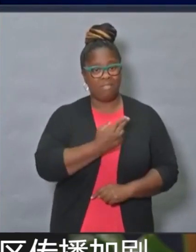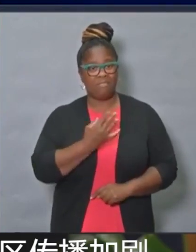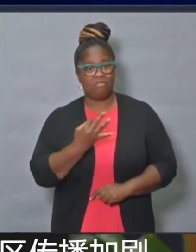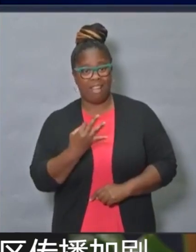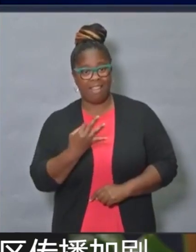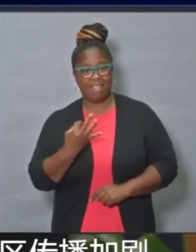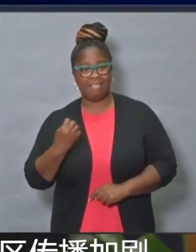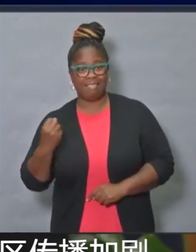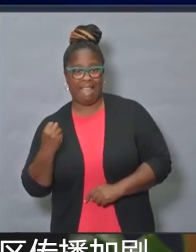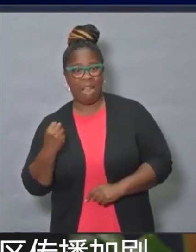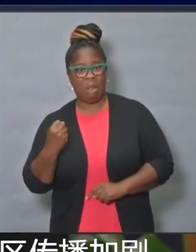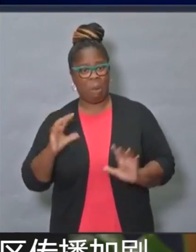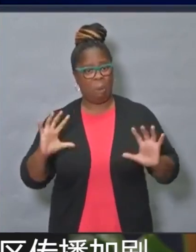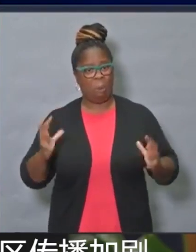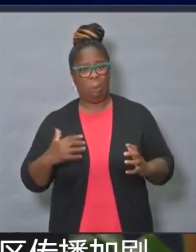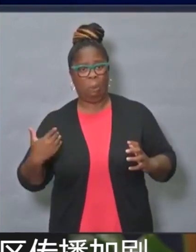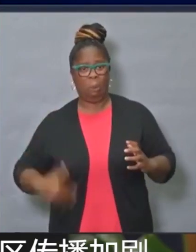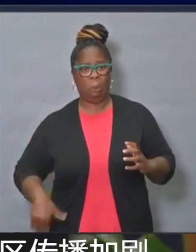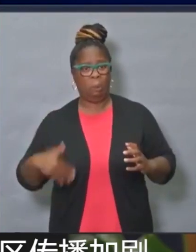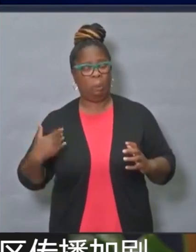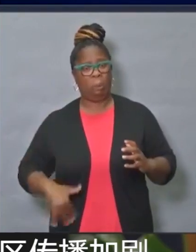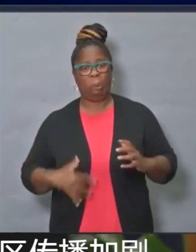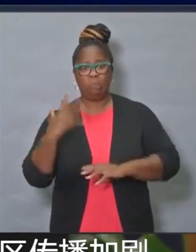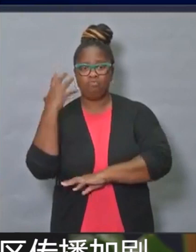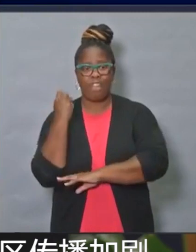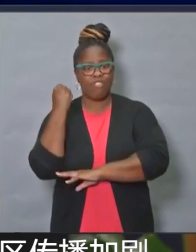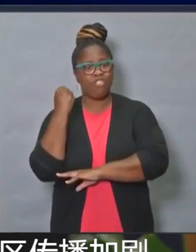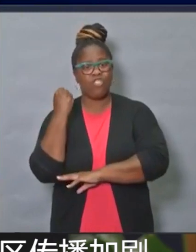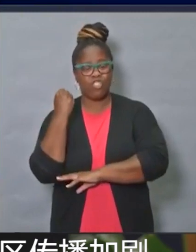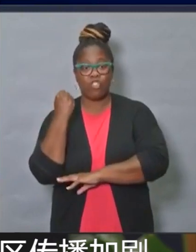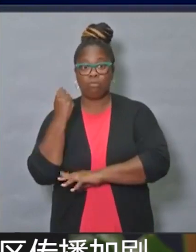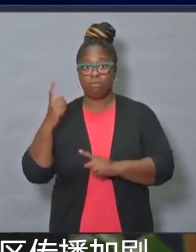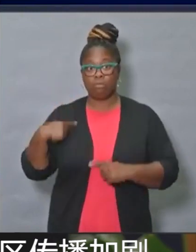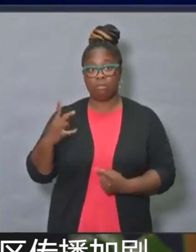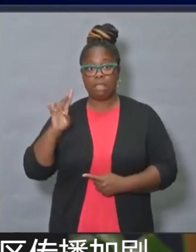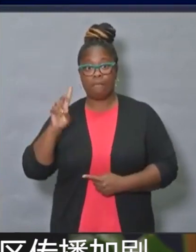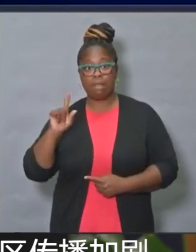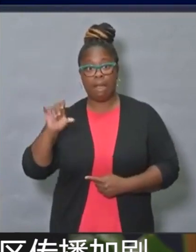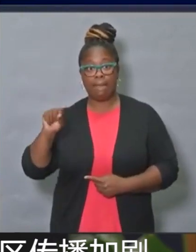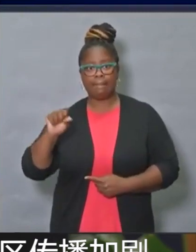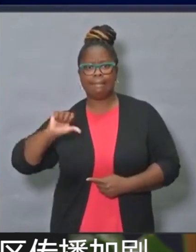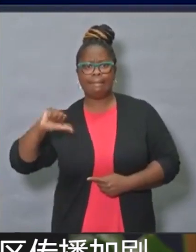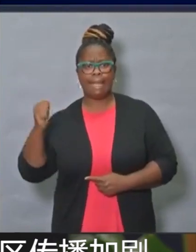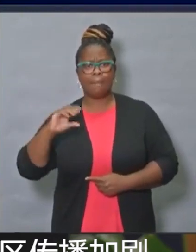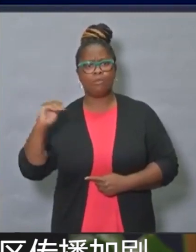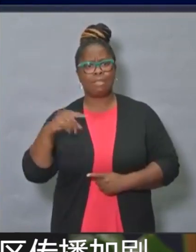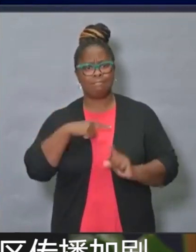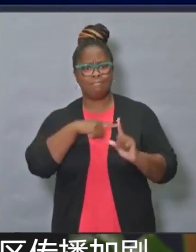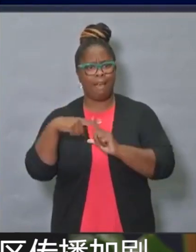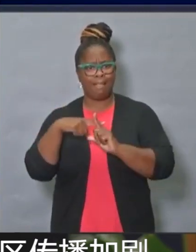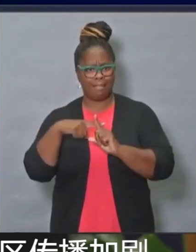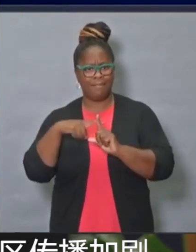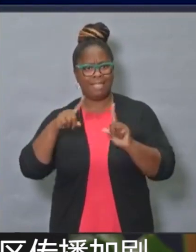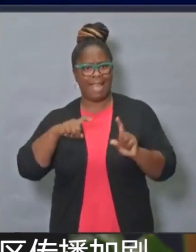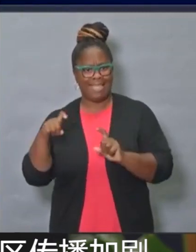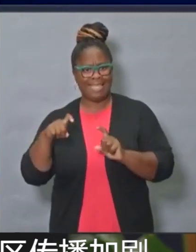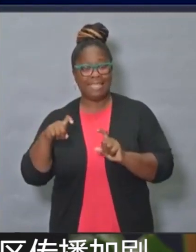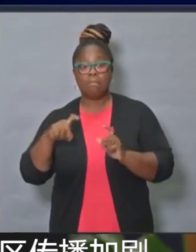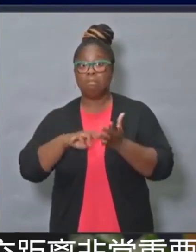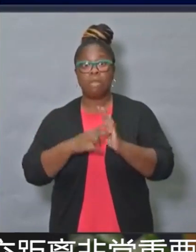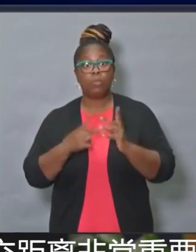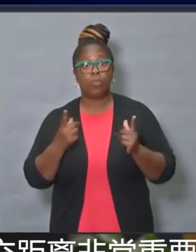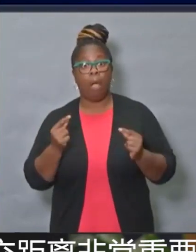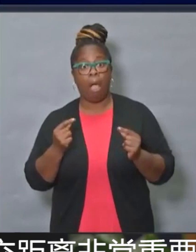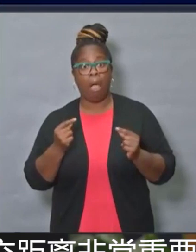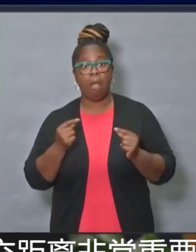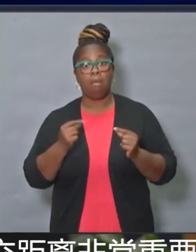rate for those who are being tested is at 10% over the last 7 days. This shows that there is an increase in community transmissions